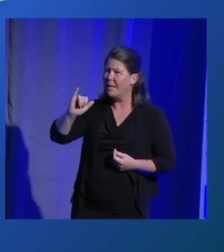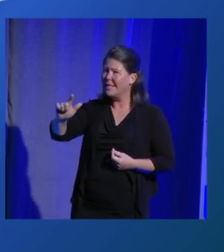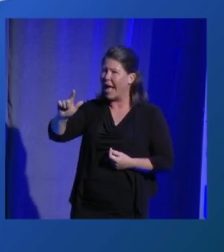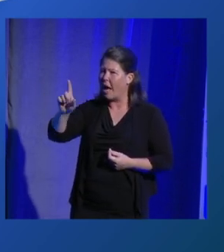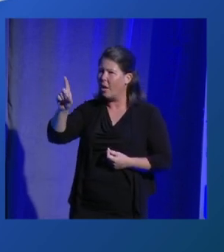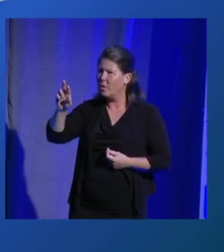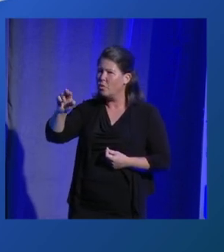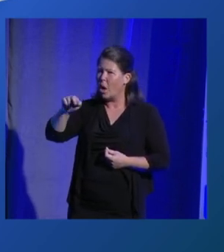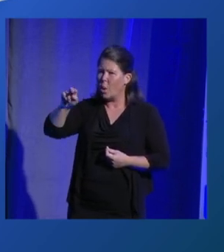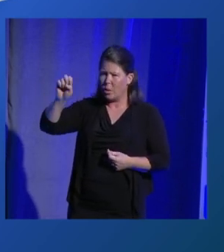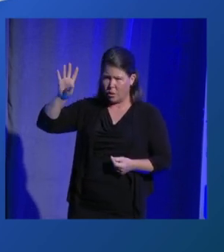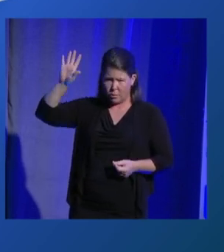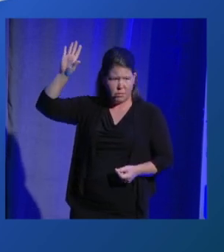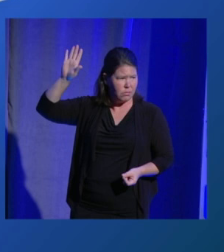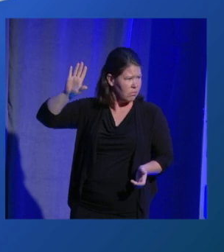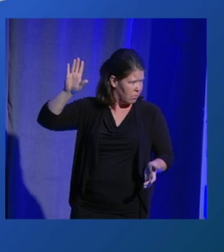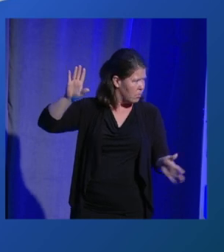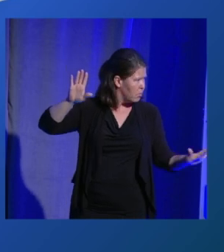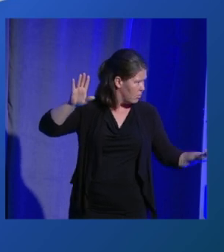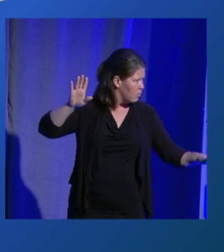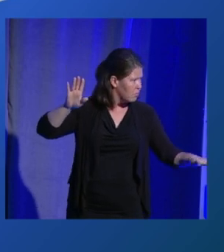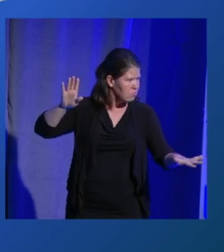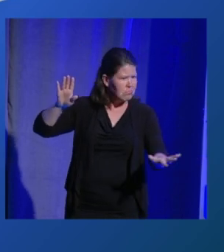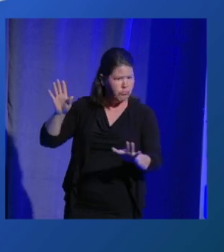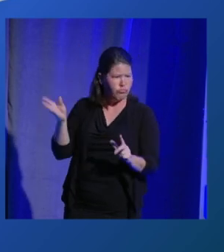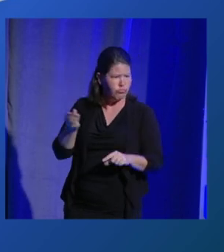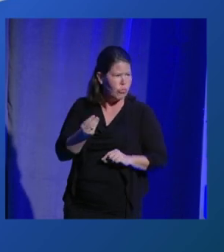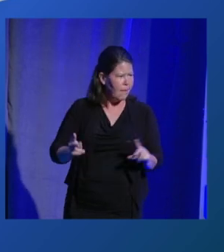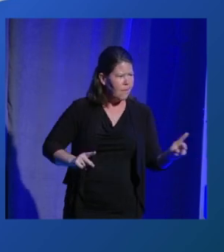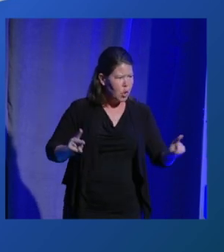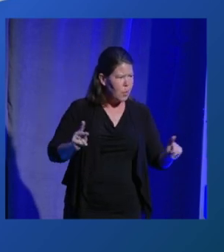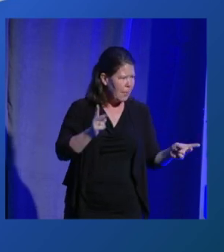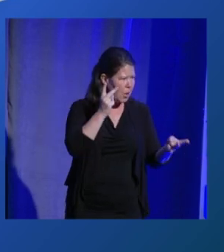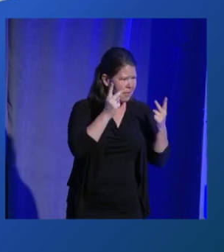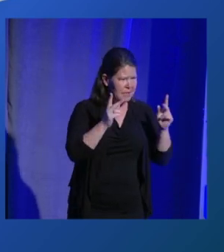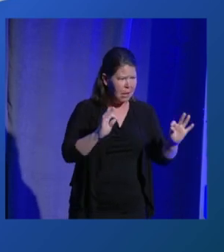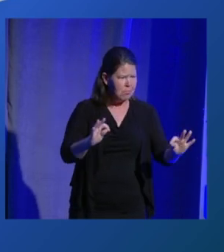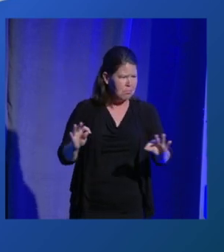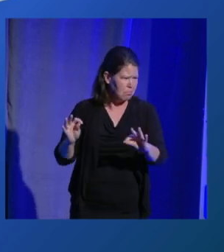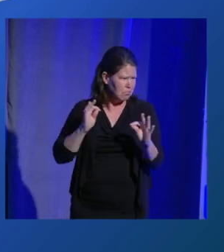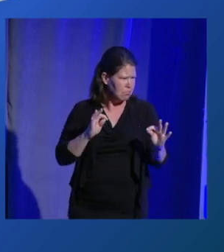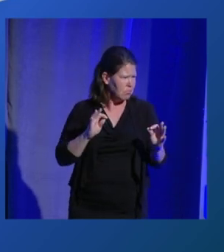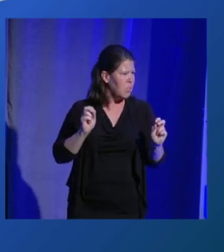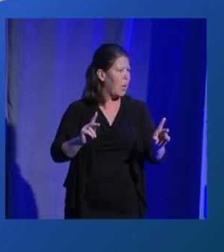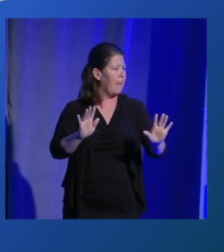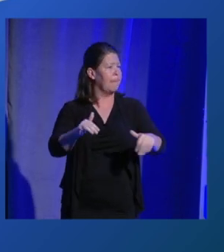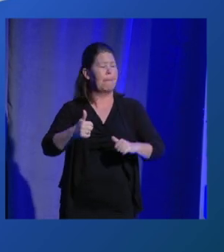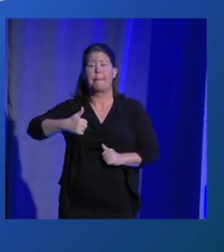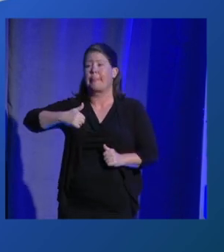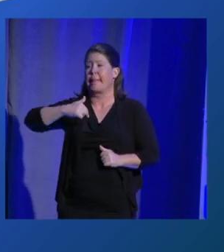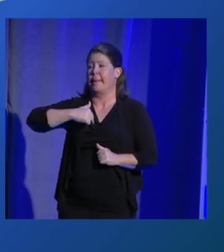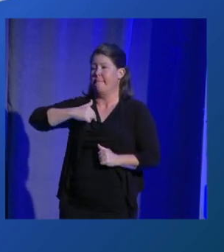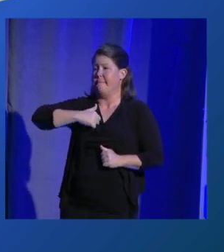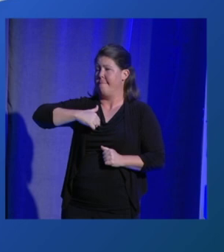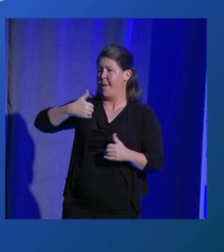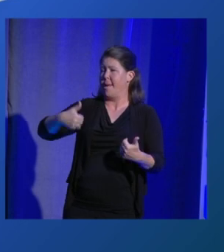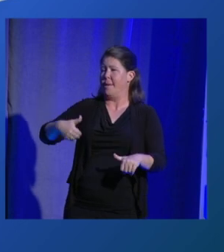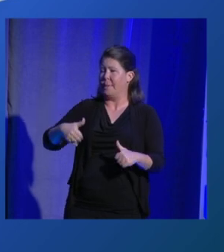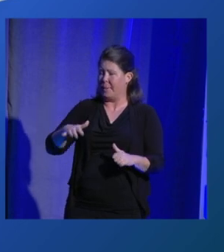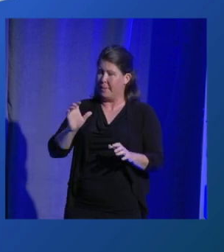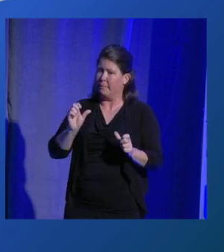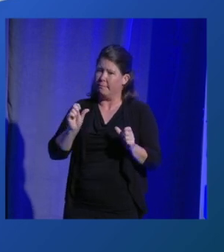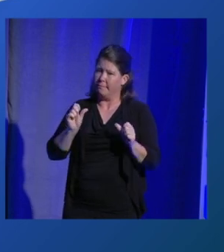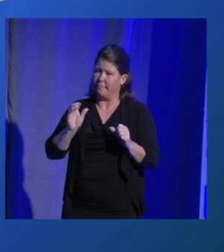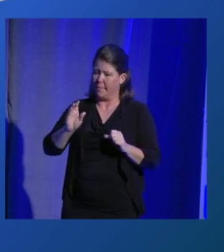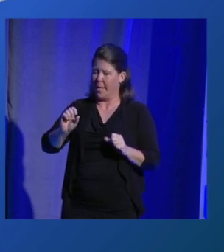before okay there are a few so I had the Good Fortune of being um on sa drones Board of advisers